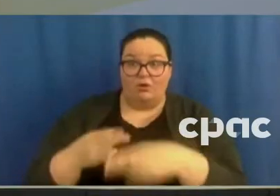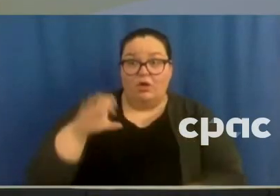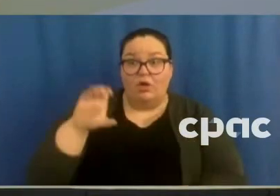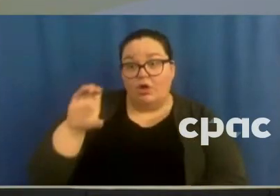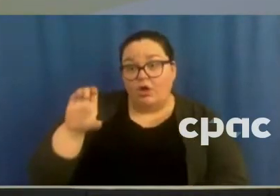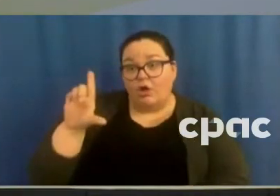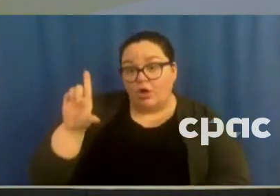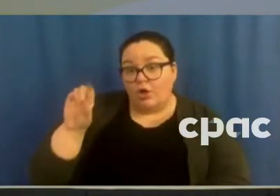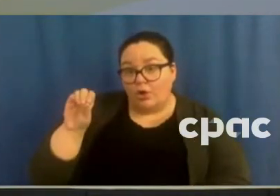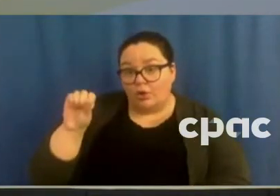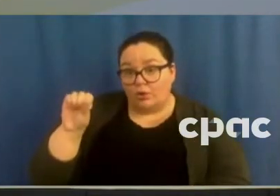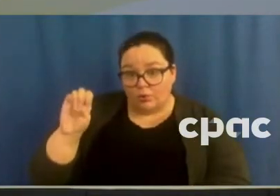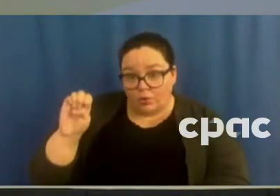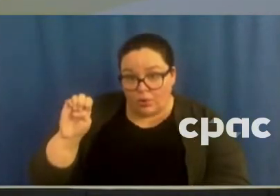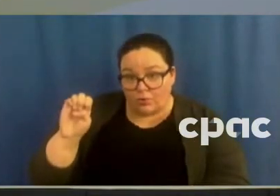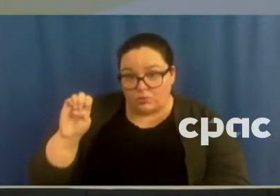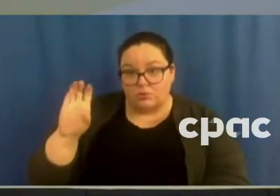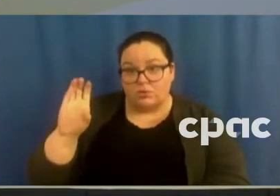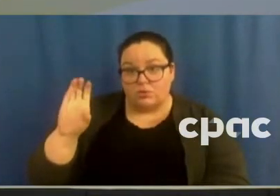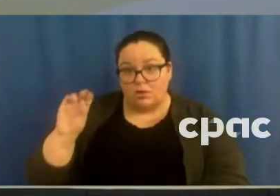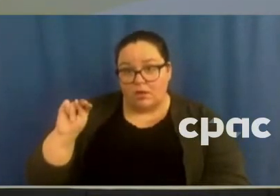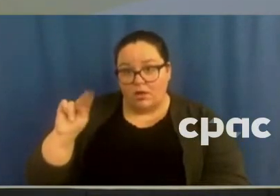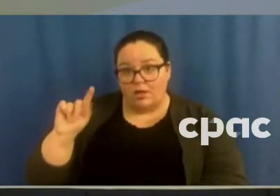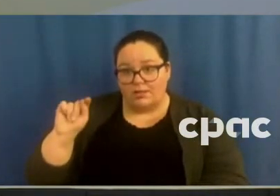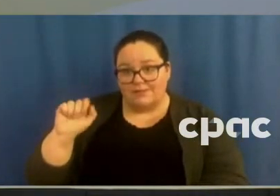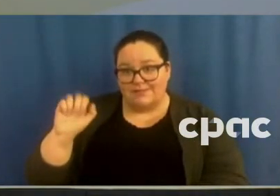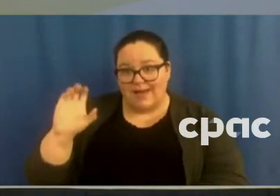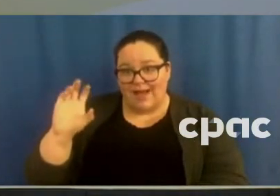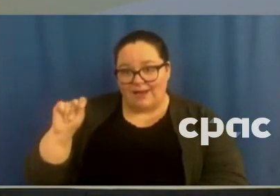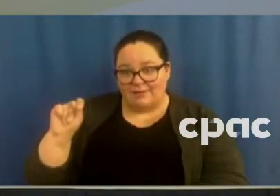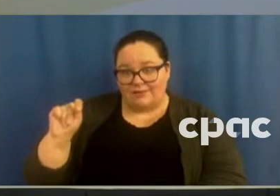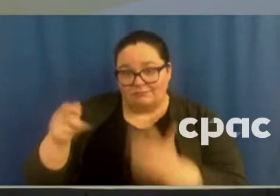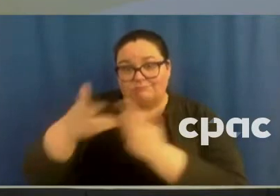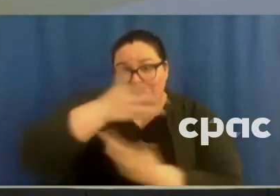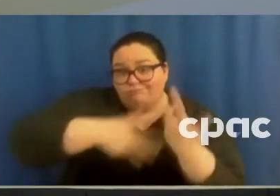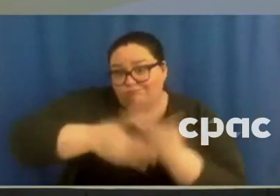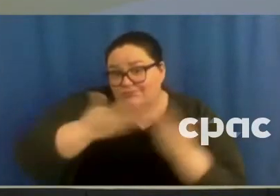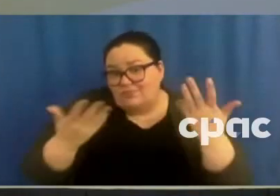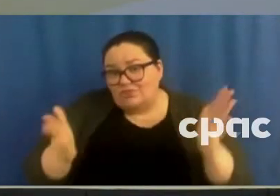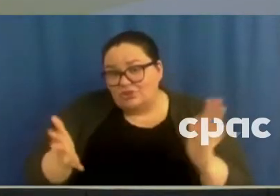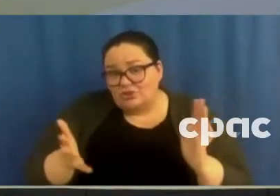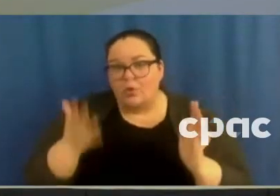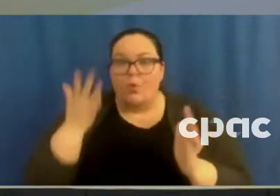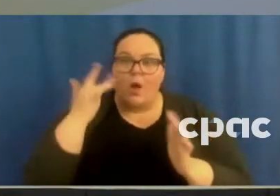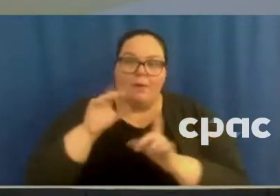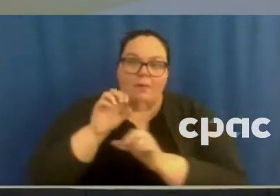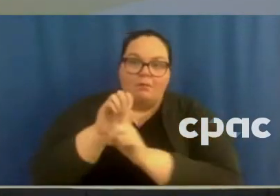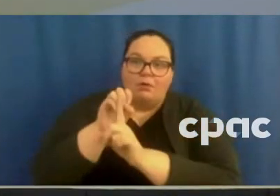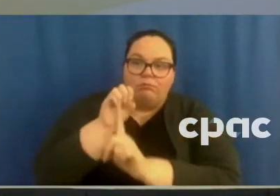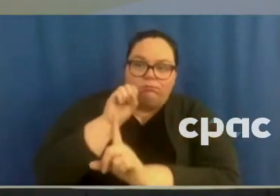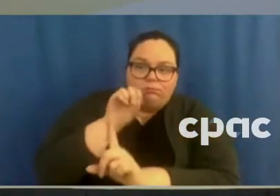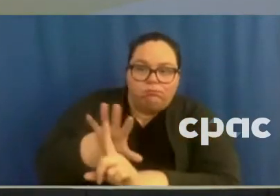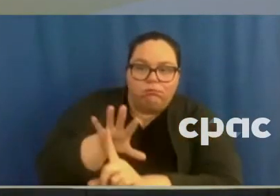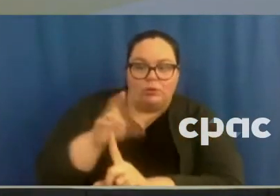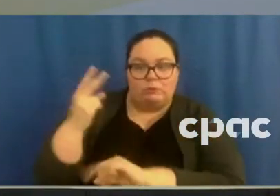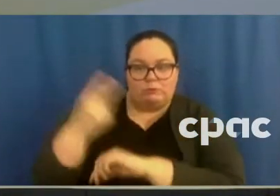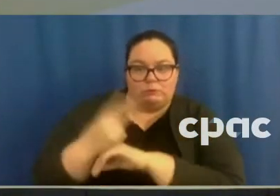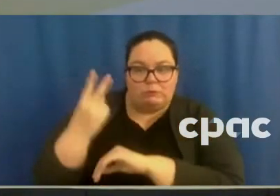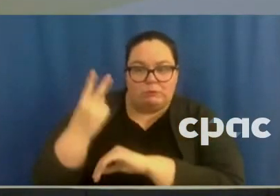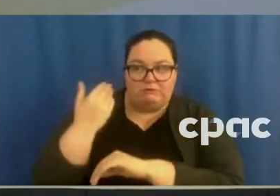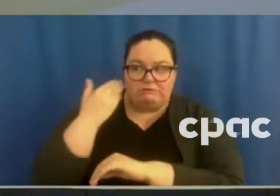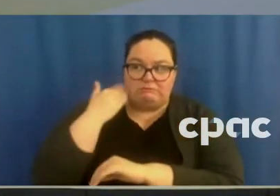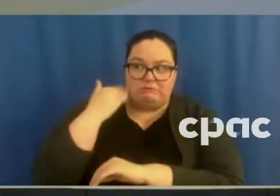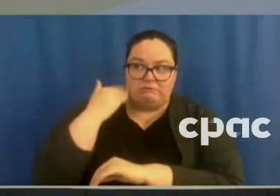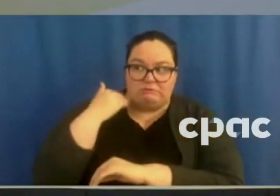time. And that may be that your exposure happened 2 days ago, you get tested today, it may